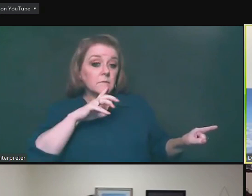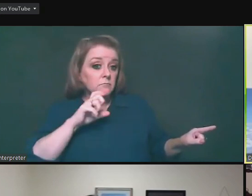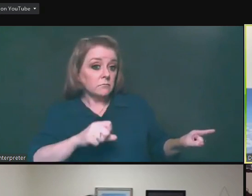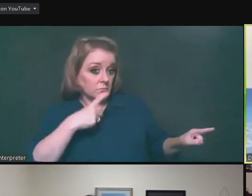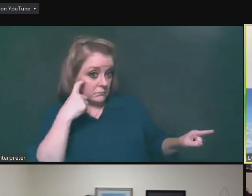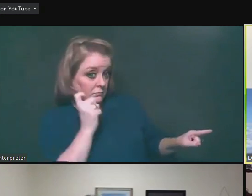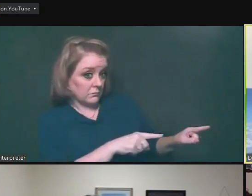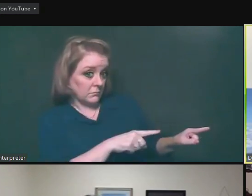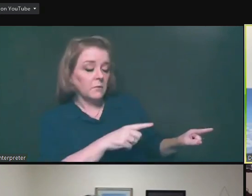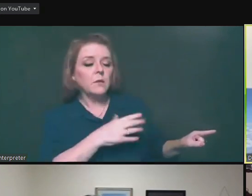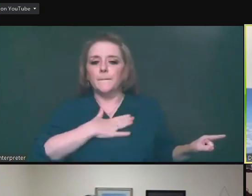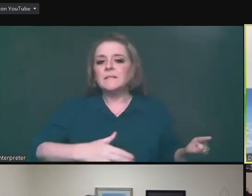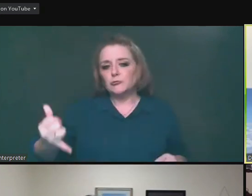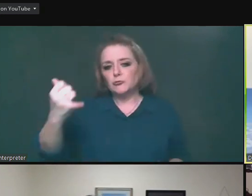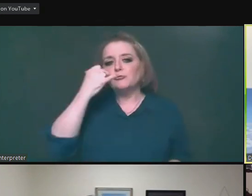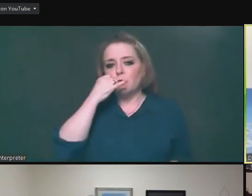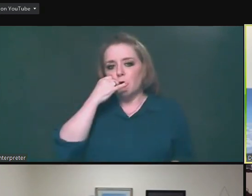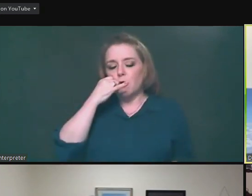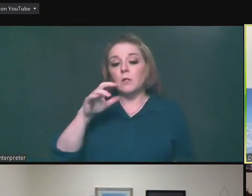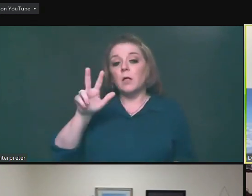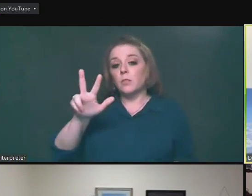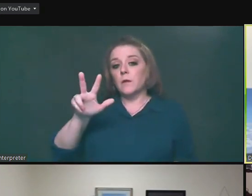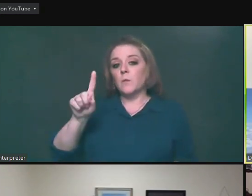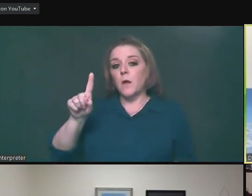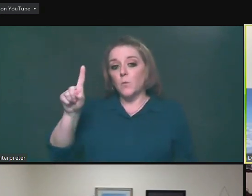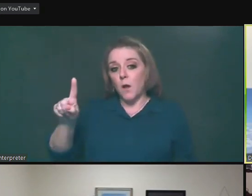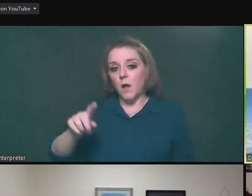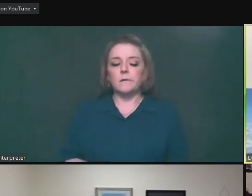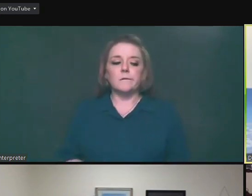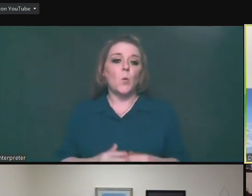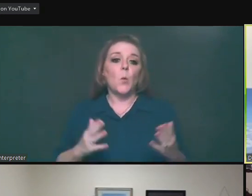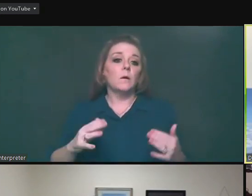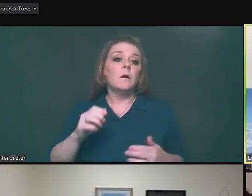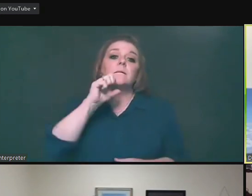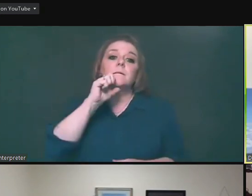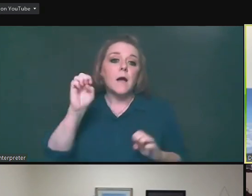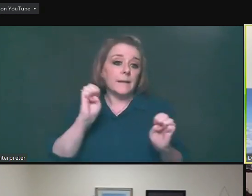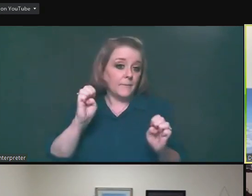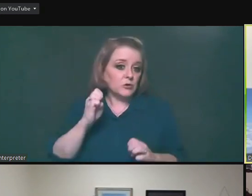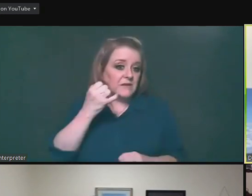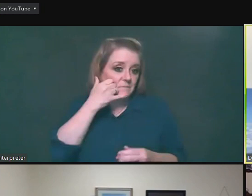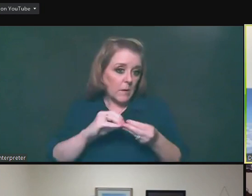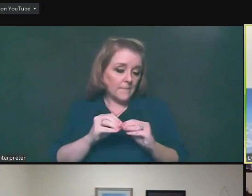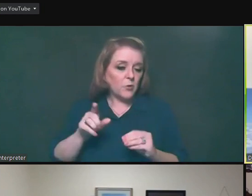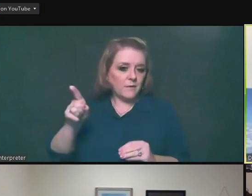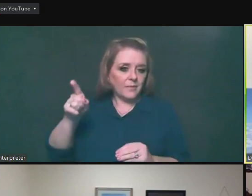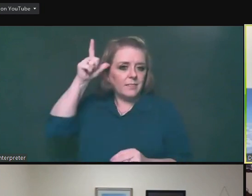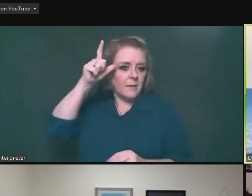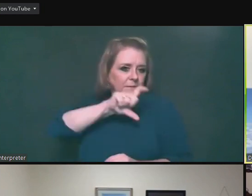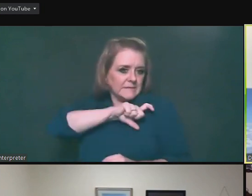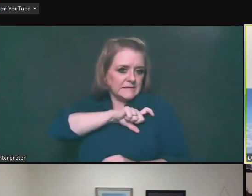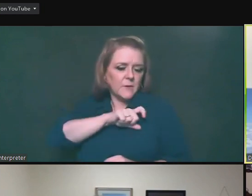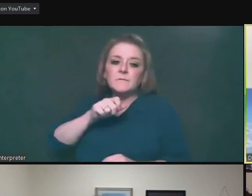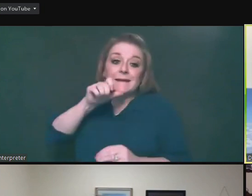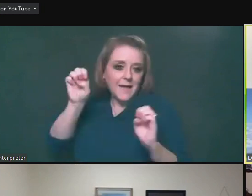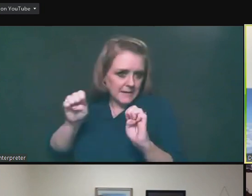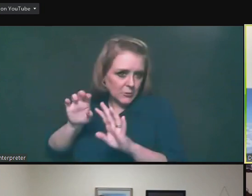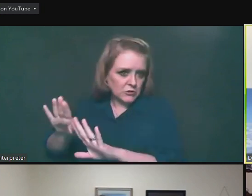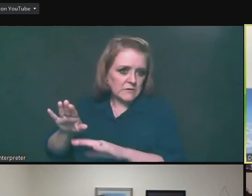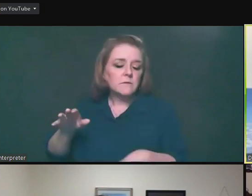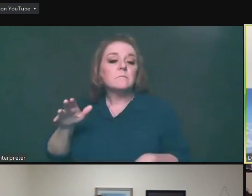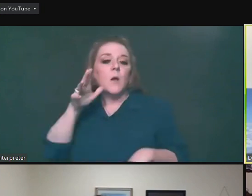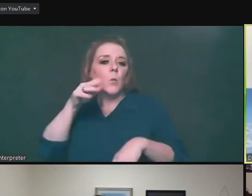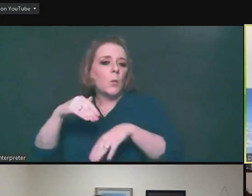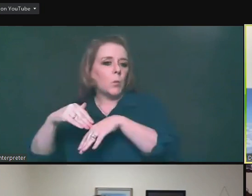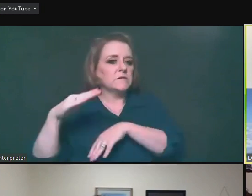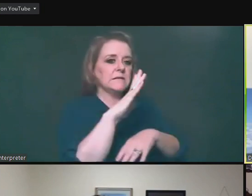then we ask you to call our call 311 or call the non-emergency line at Lubbock PD, and we'll send someone out. We